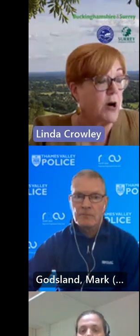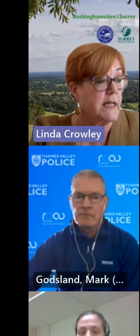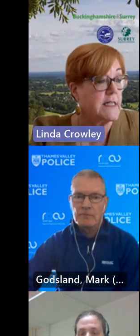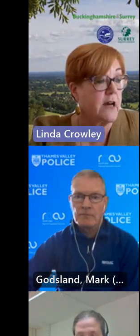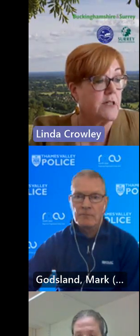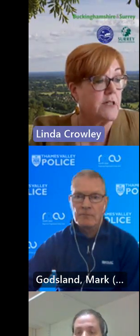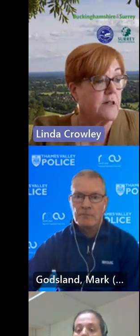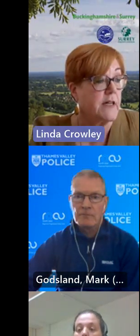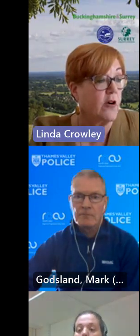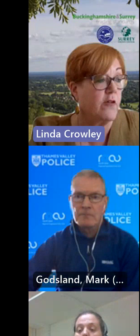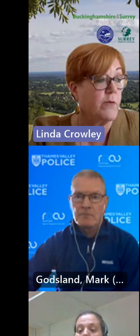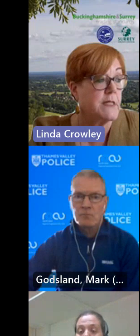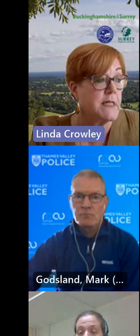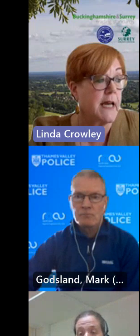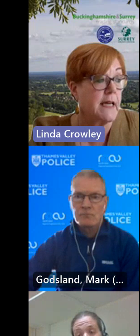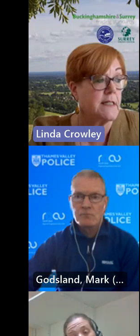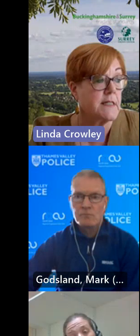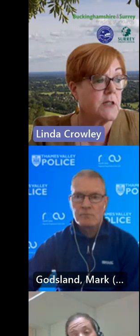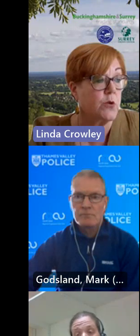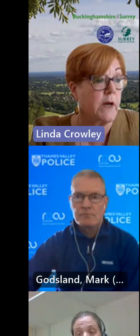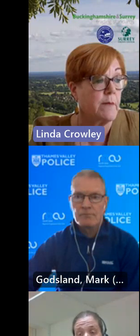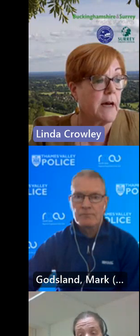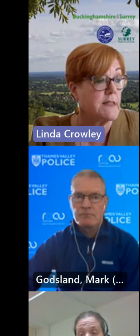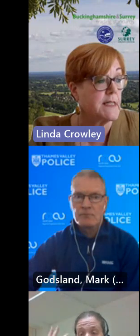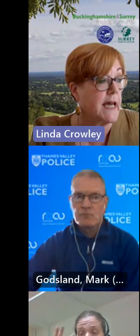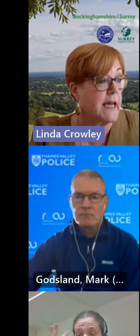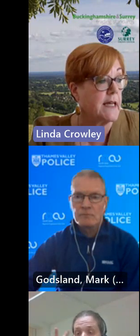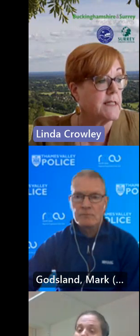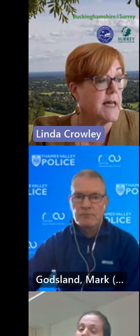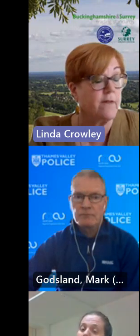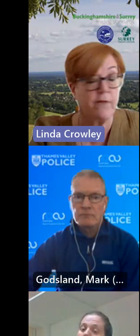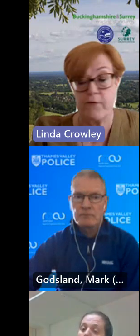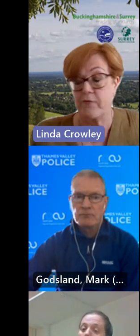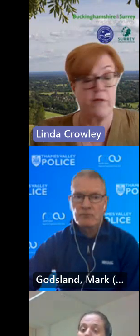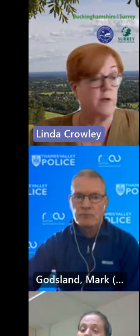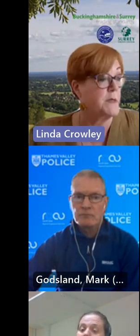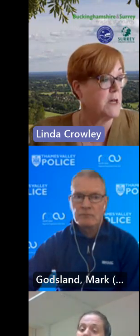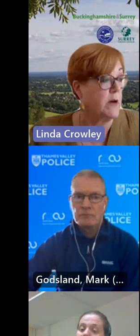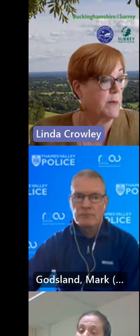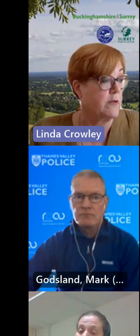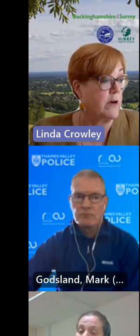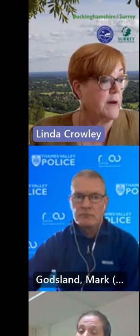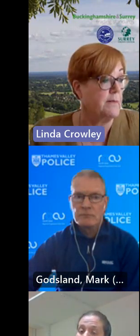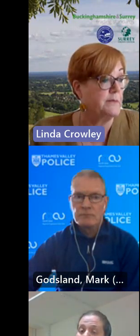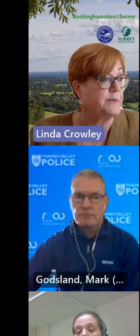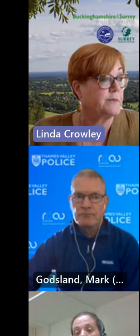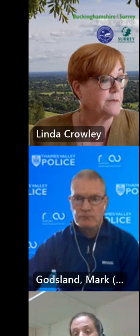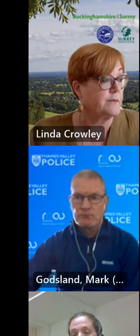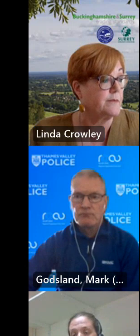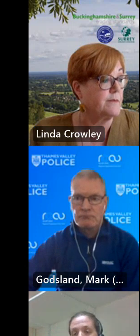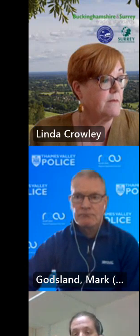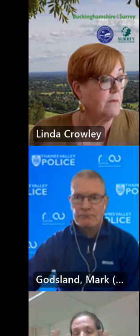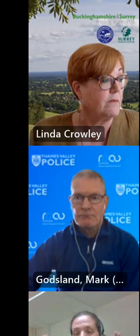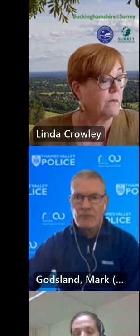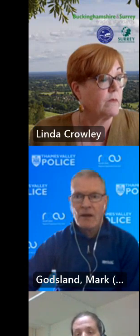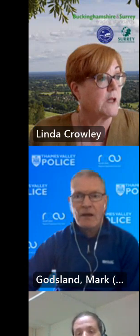And Mark is going to kick off with talking about staying safe from cybercrime.